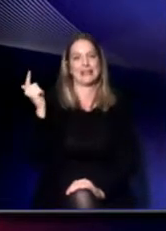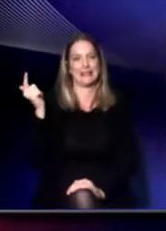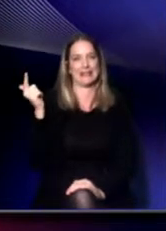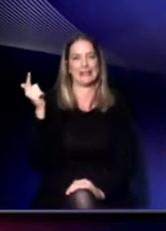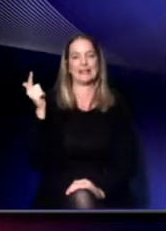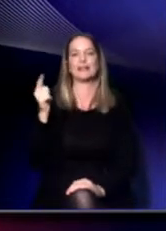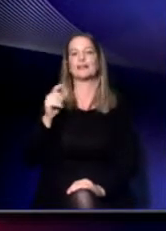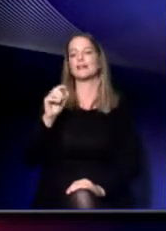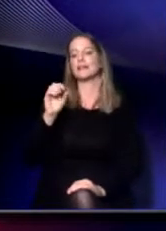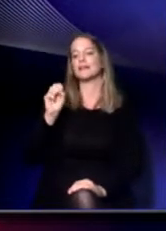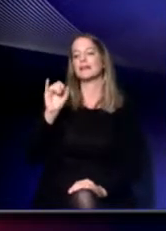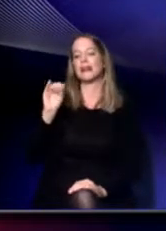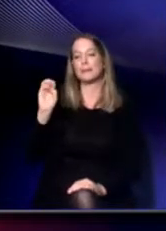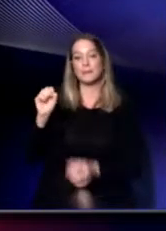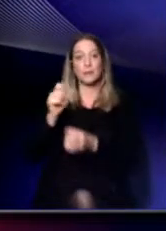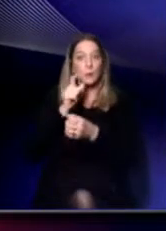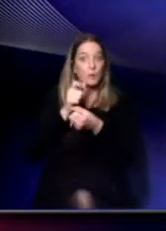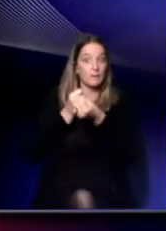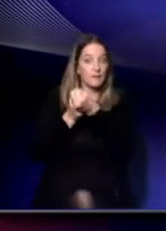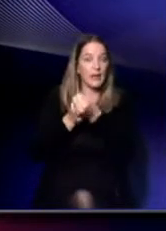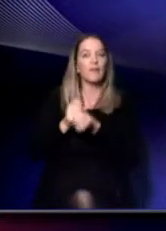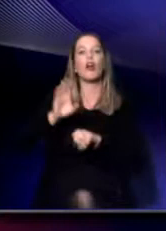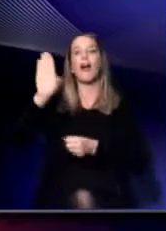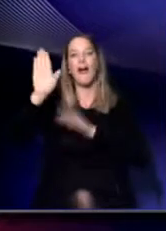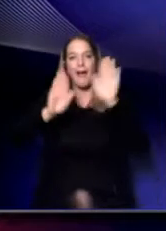All in favor say aye. Aye. Aye.